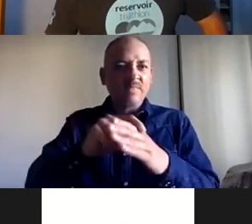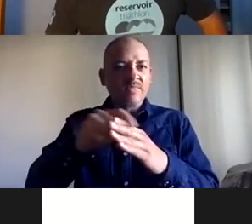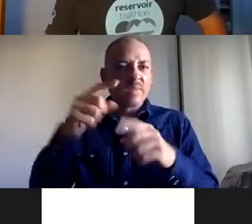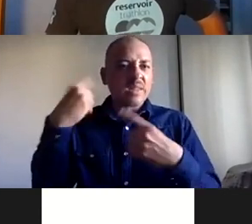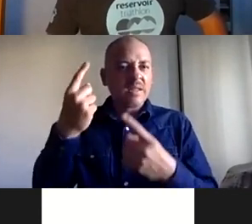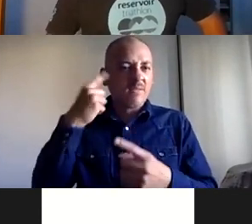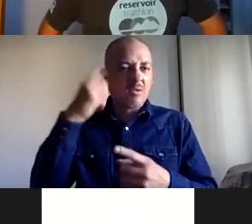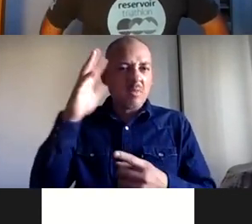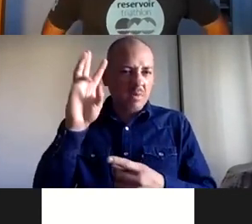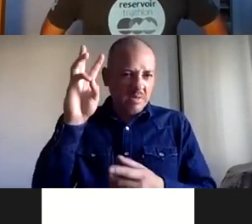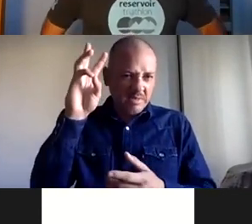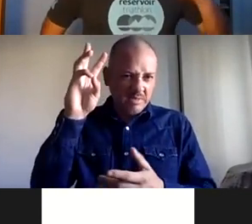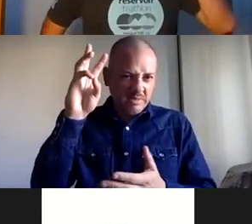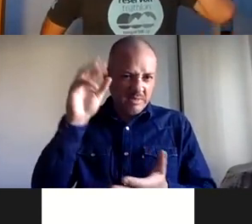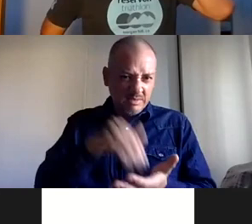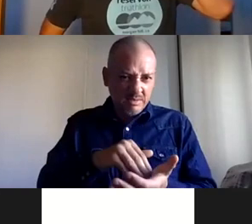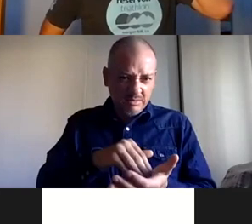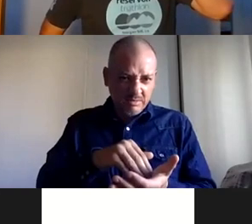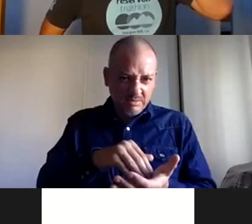6,000